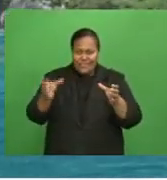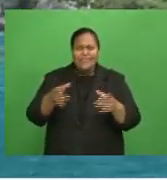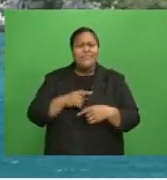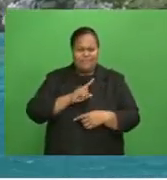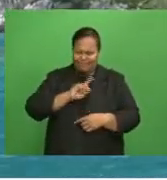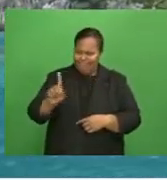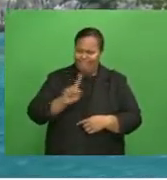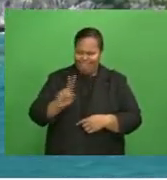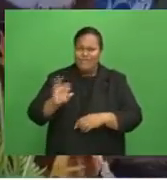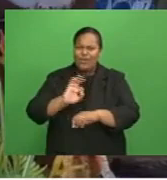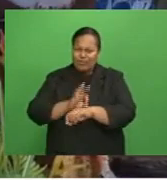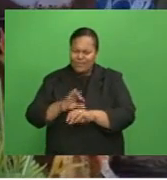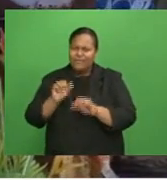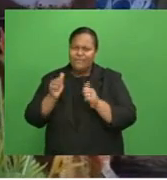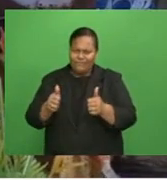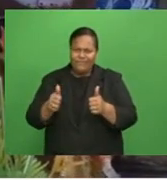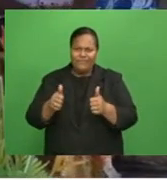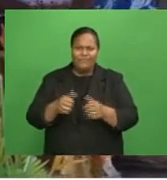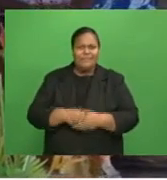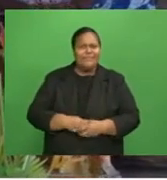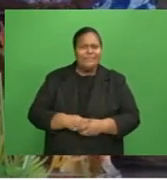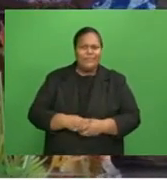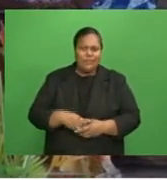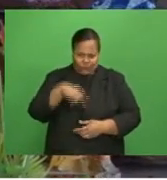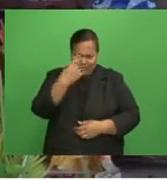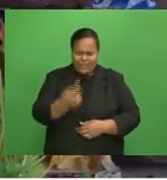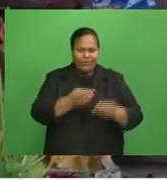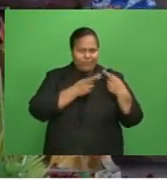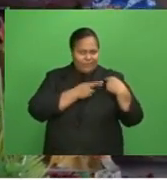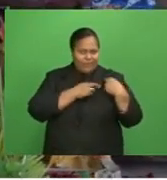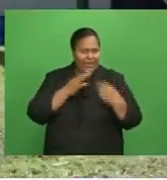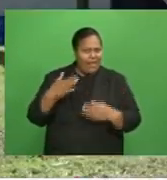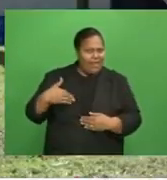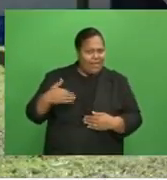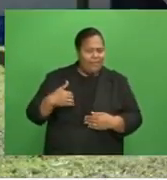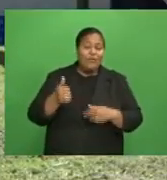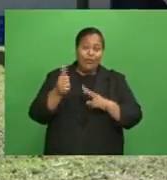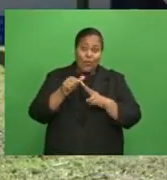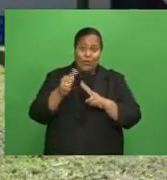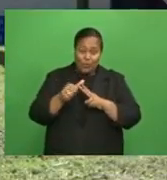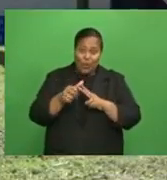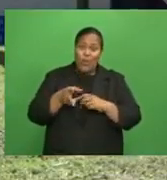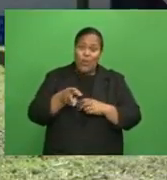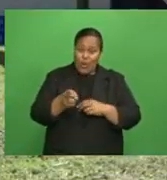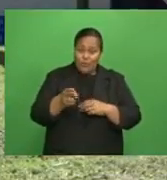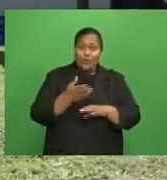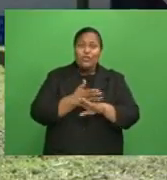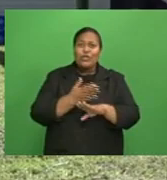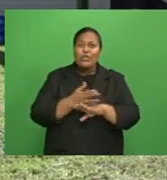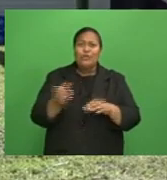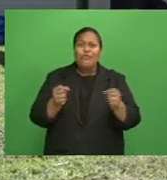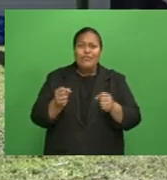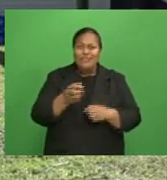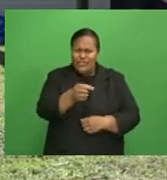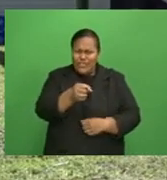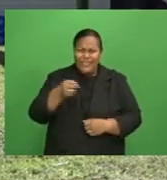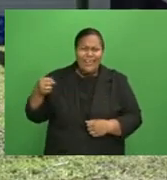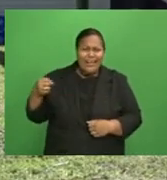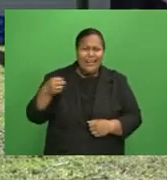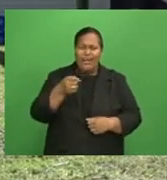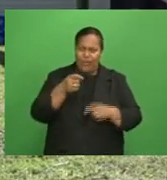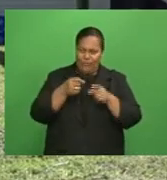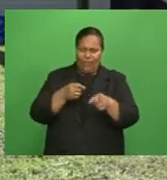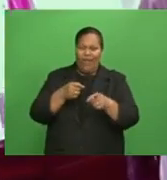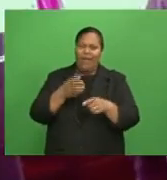ownership over their health and well-being. Bainimarama also opened a new solar freezer unit as the Tikina previously relied on the bounty